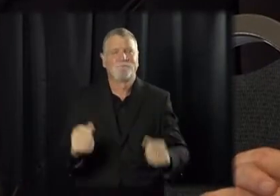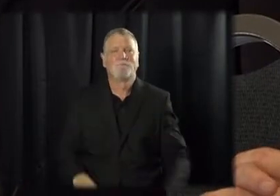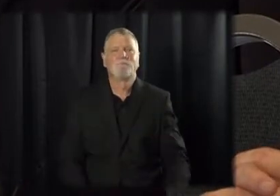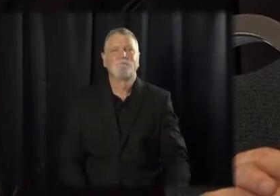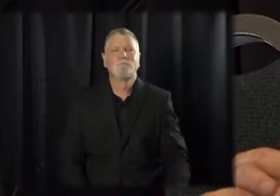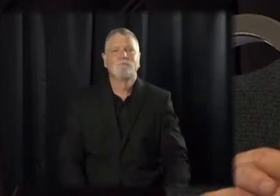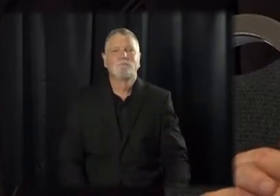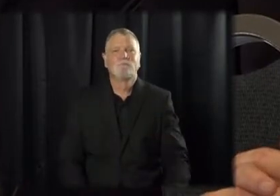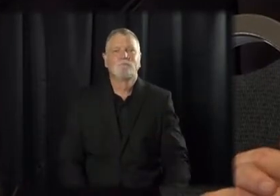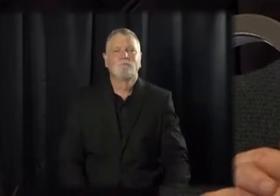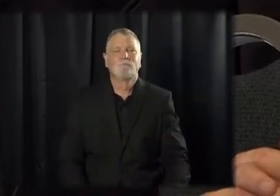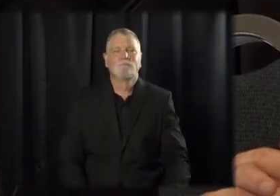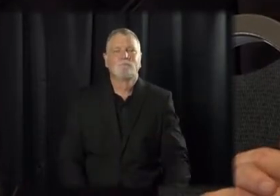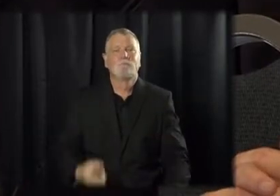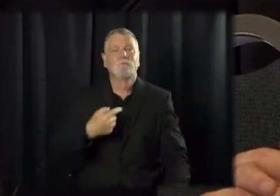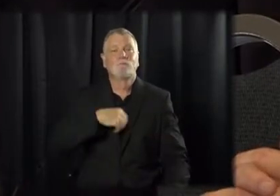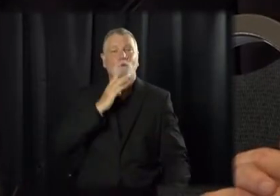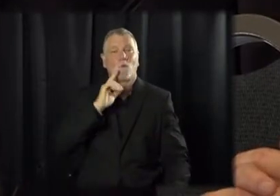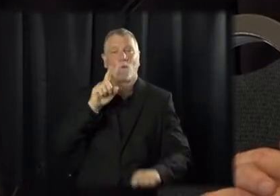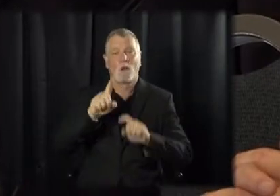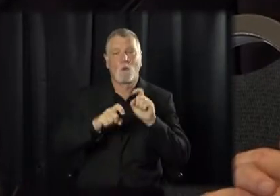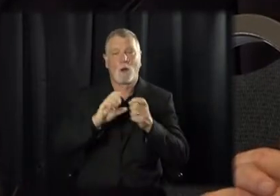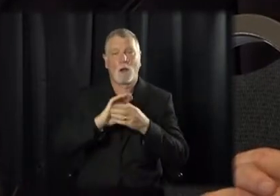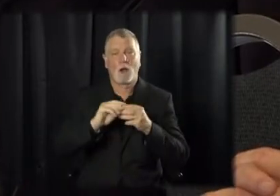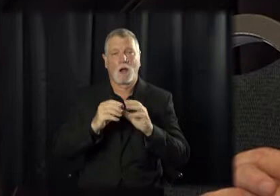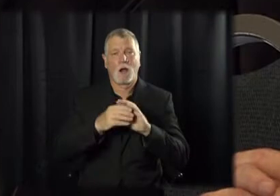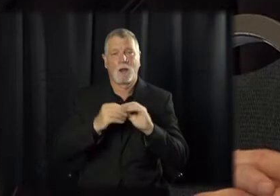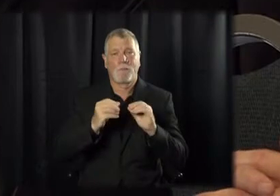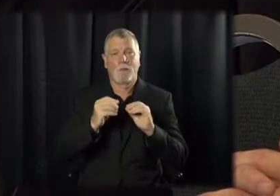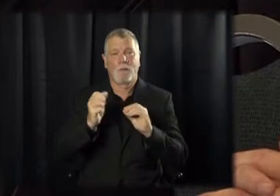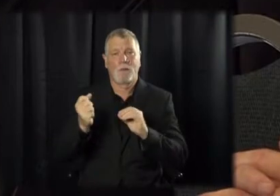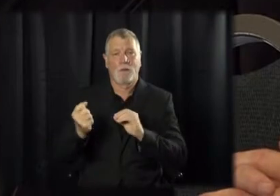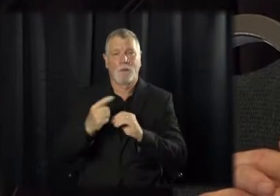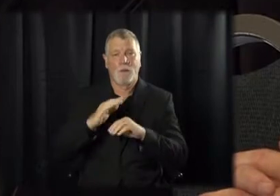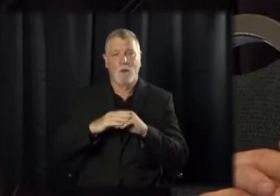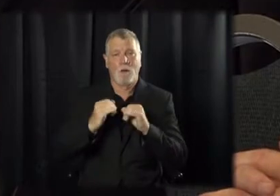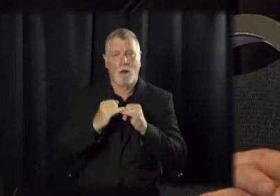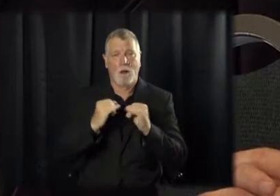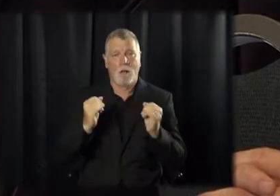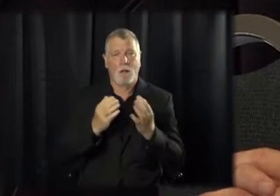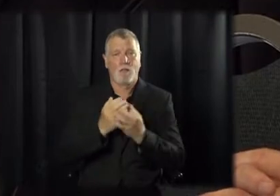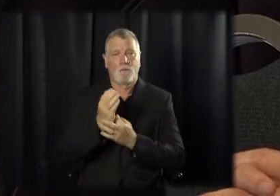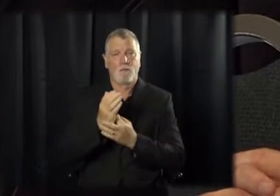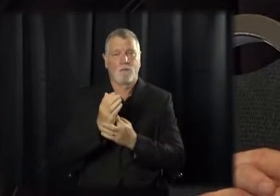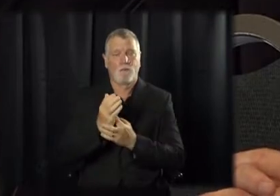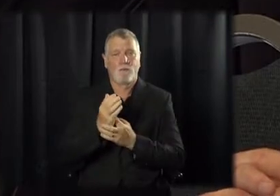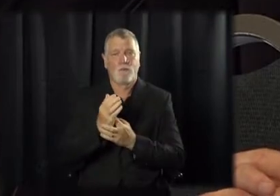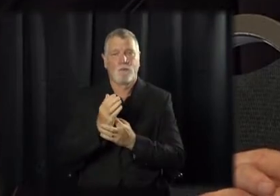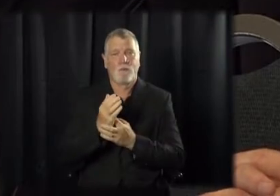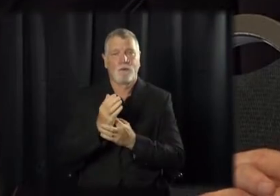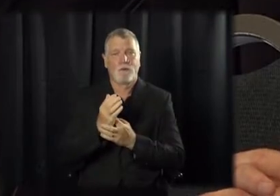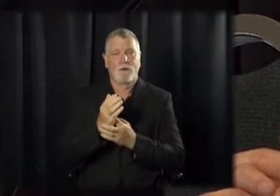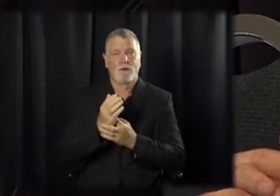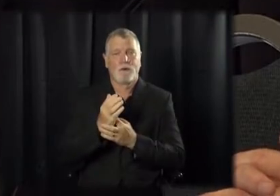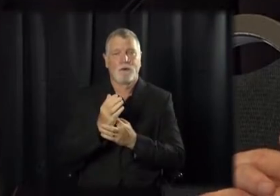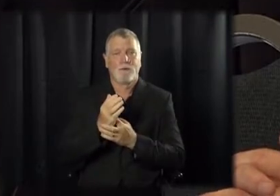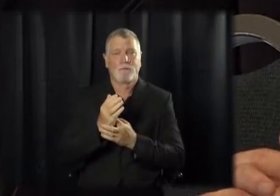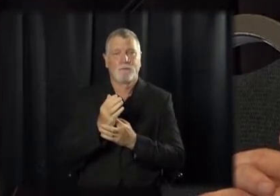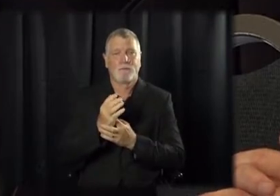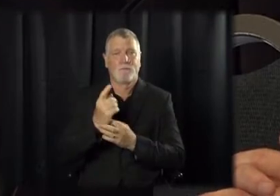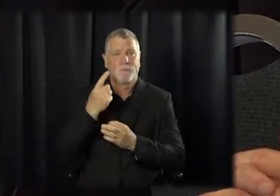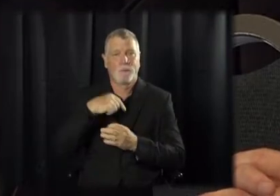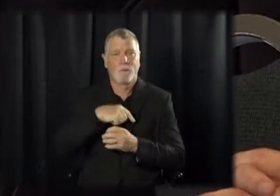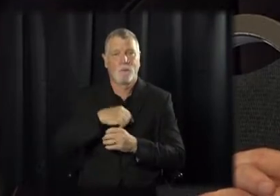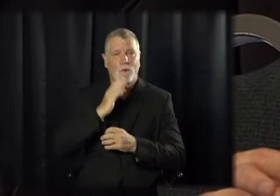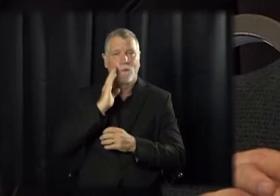We'll be handling the questions and comments that come in online through the form. We